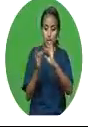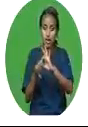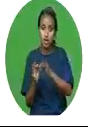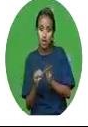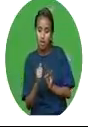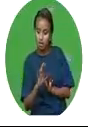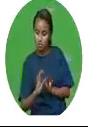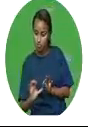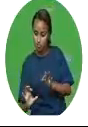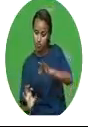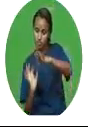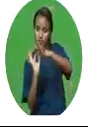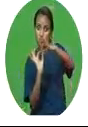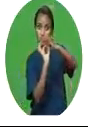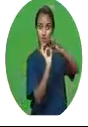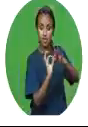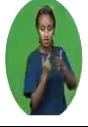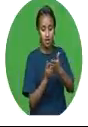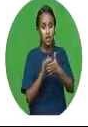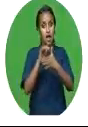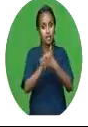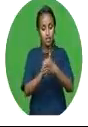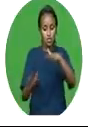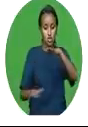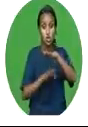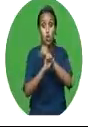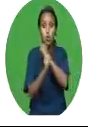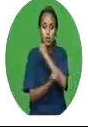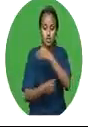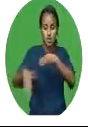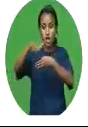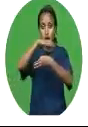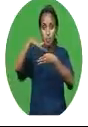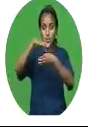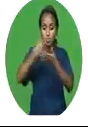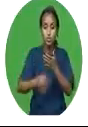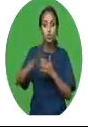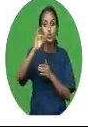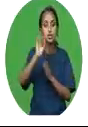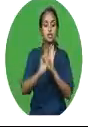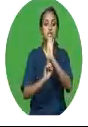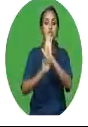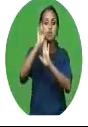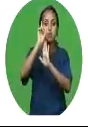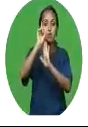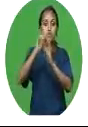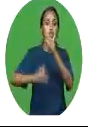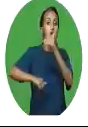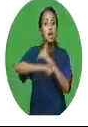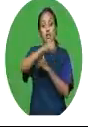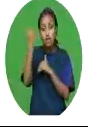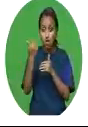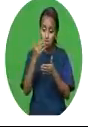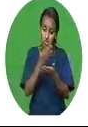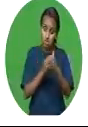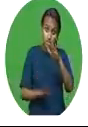edge and also attach the lower base and the upper base to get the development of the entire